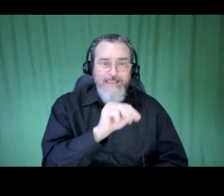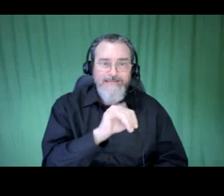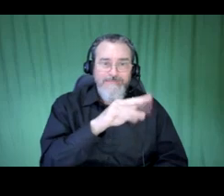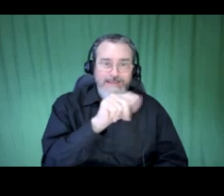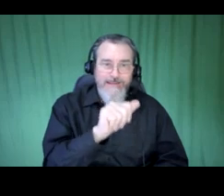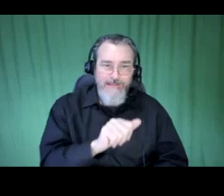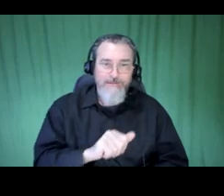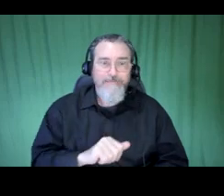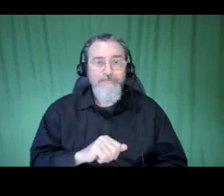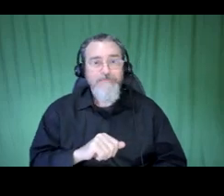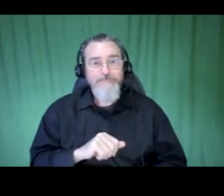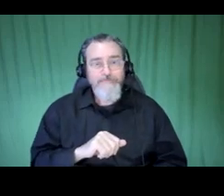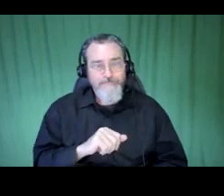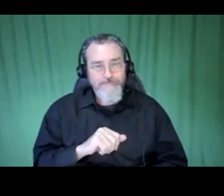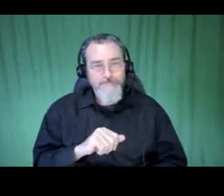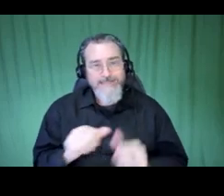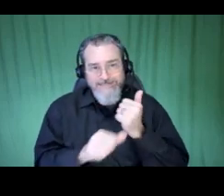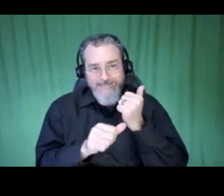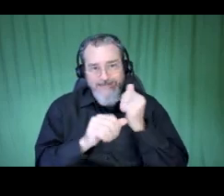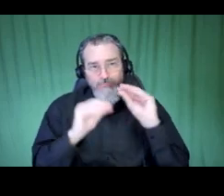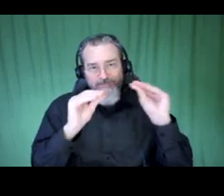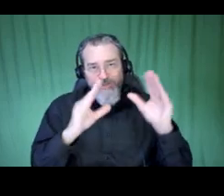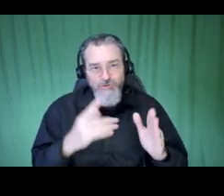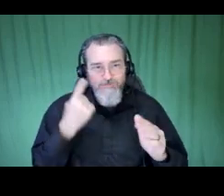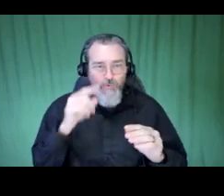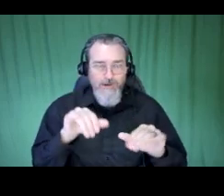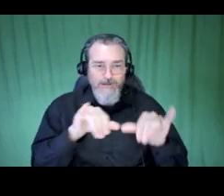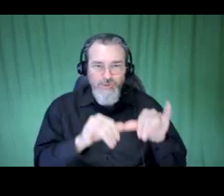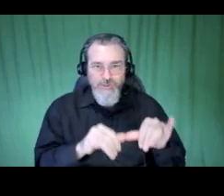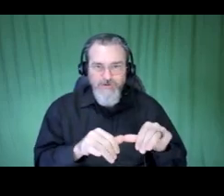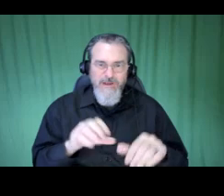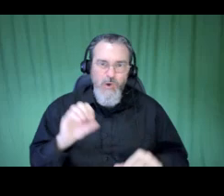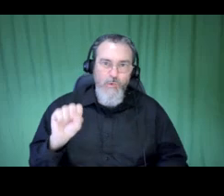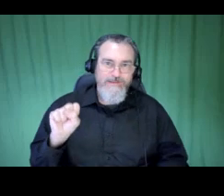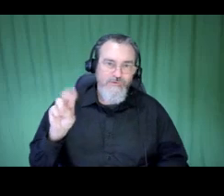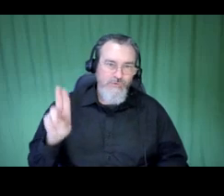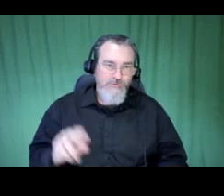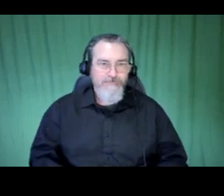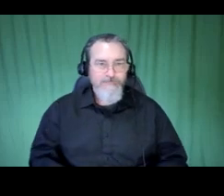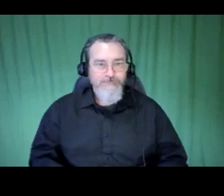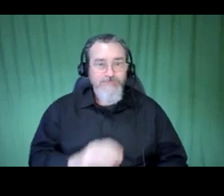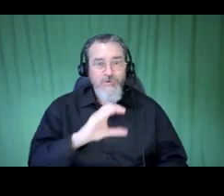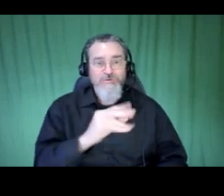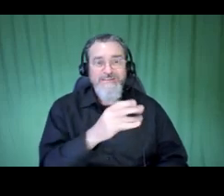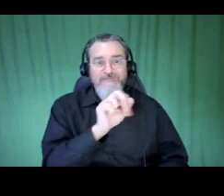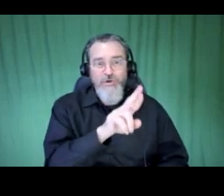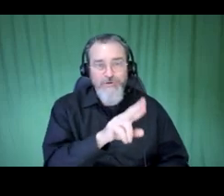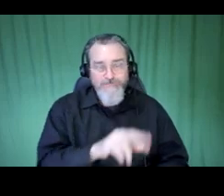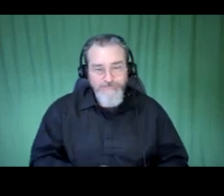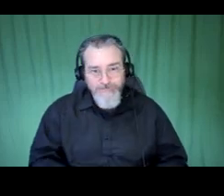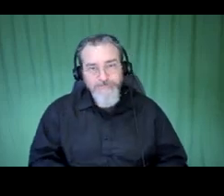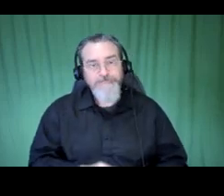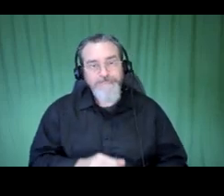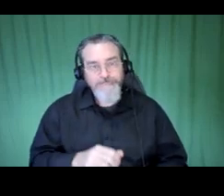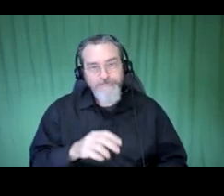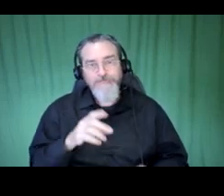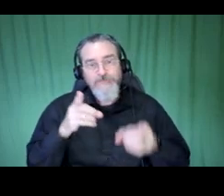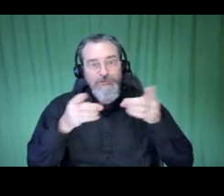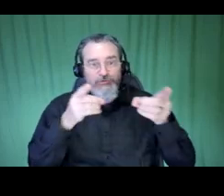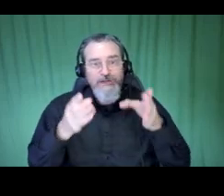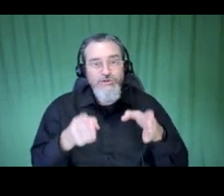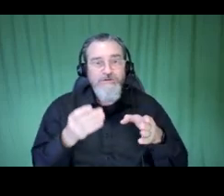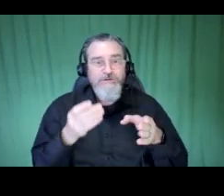extension and engineering at OSU. Christopher Winslow, the director of the Ohio